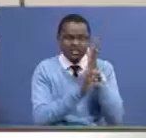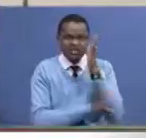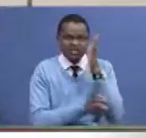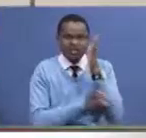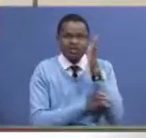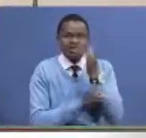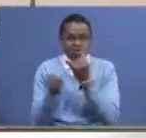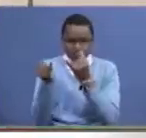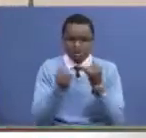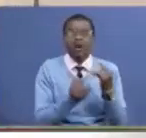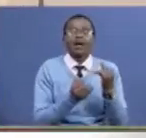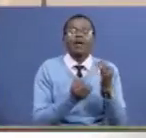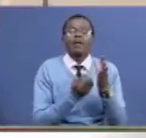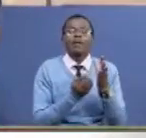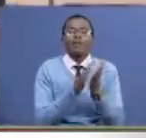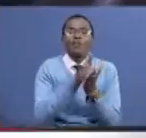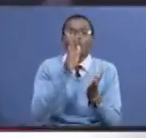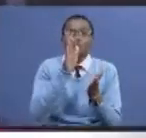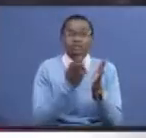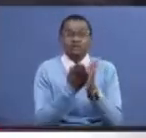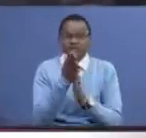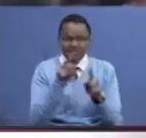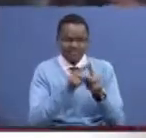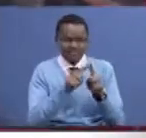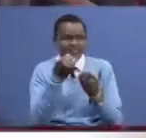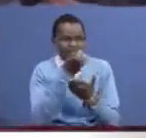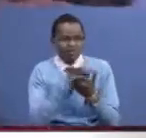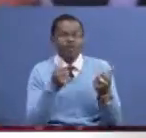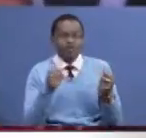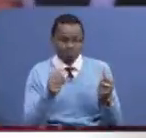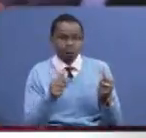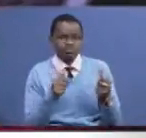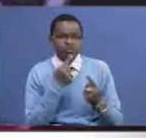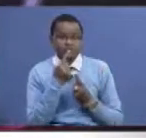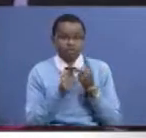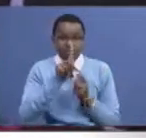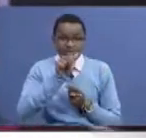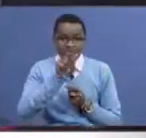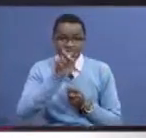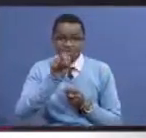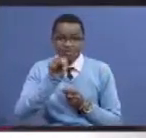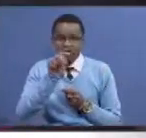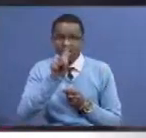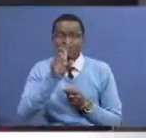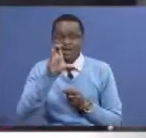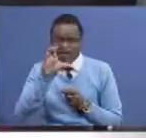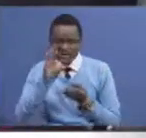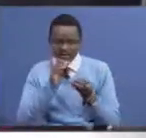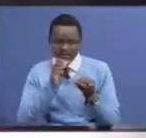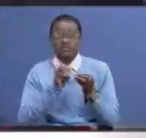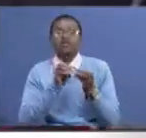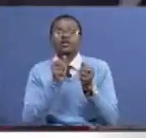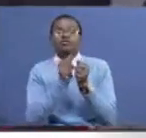more development, thereby empowering Kenyans economically. Speaking at his residence in Karen within Nairobi County during a